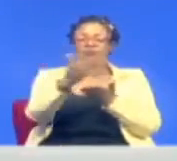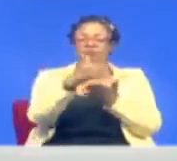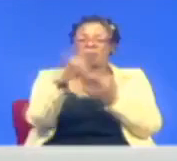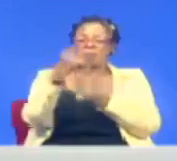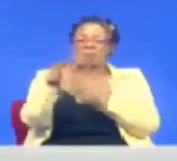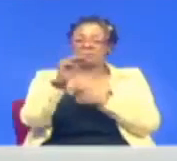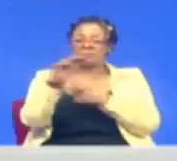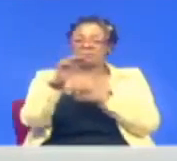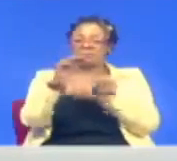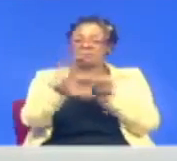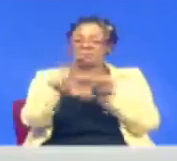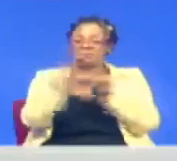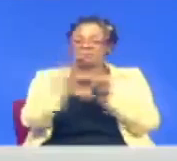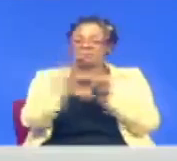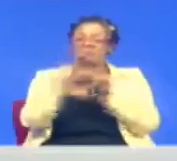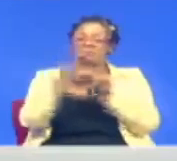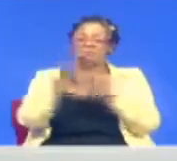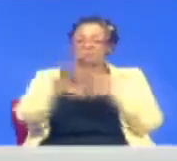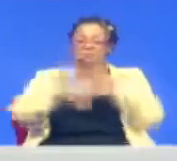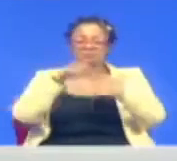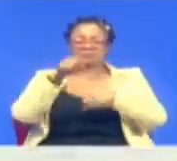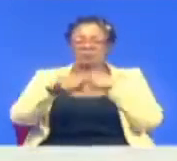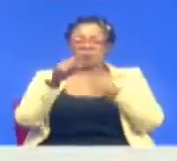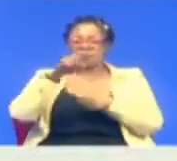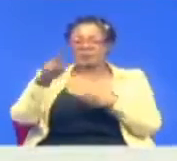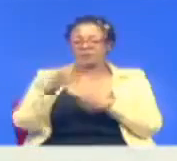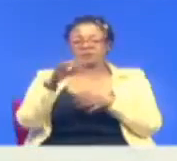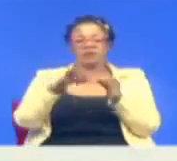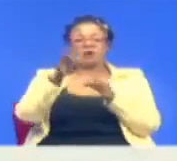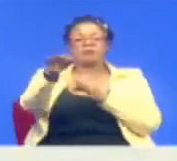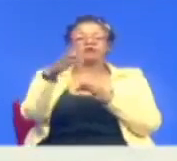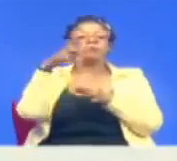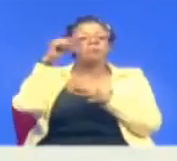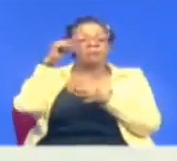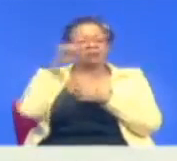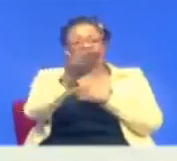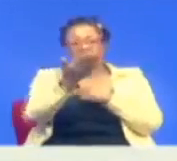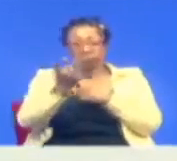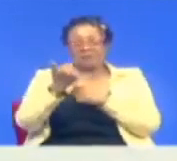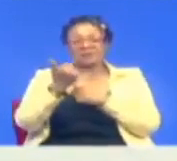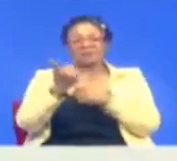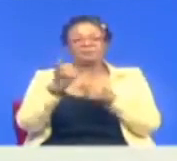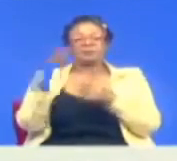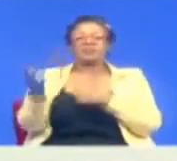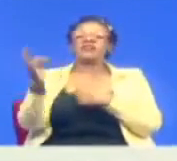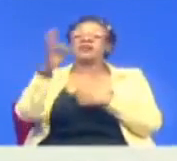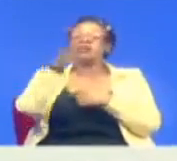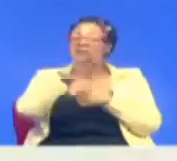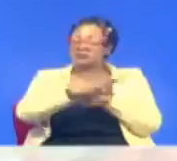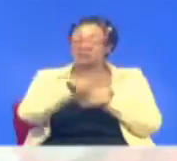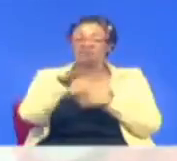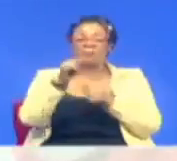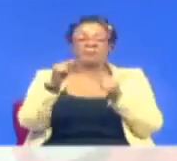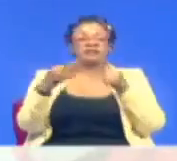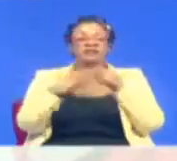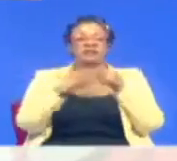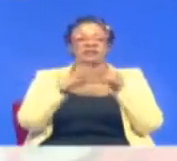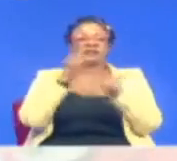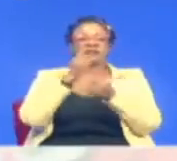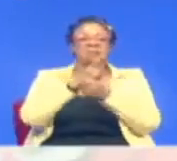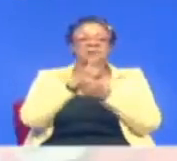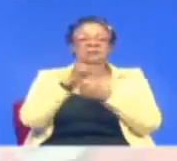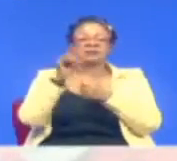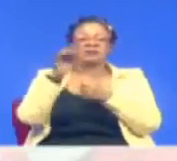for charity by riding a 1,000 kilometers distance to Mombasa and back in a record 3 days from 18th December.